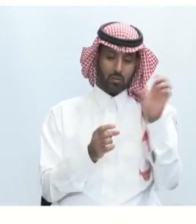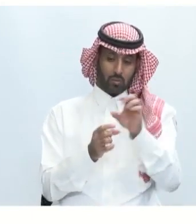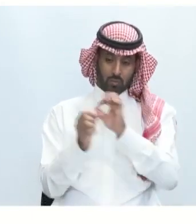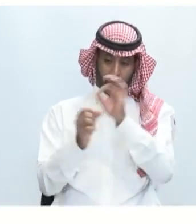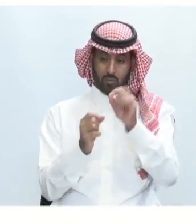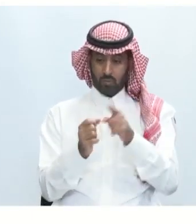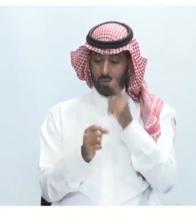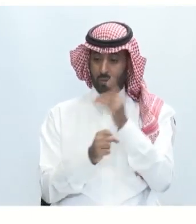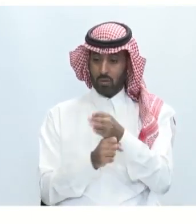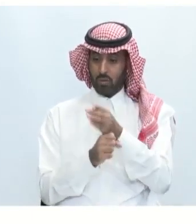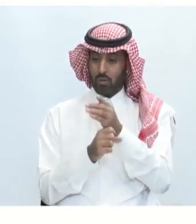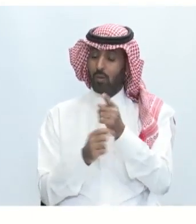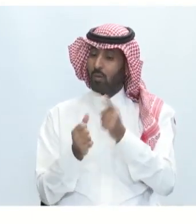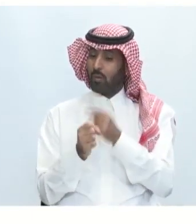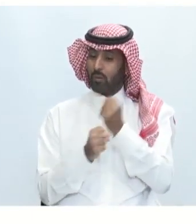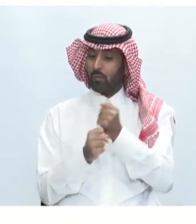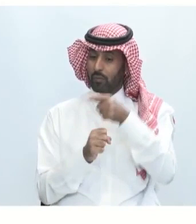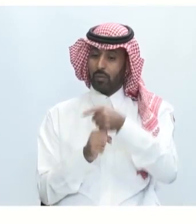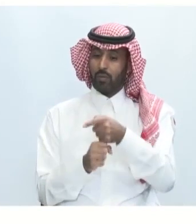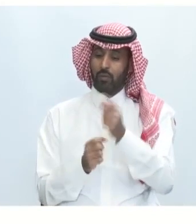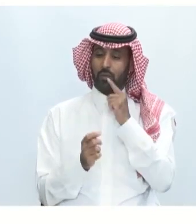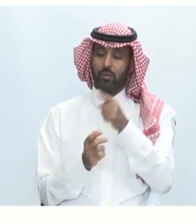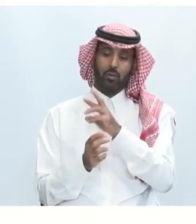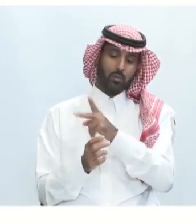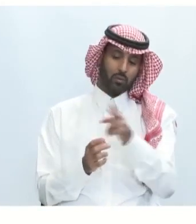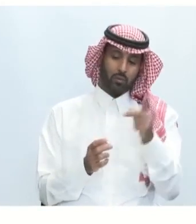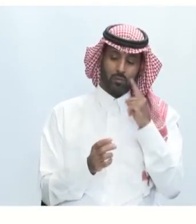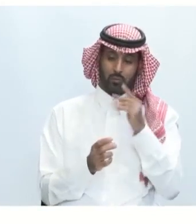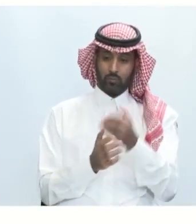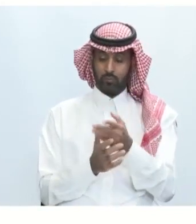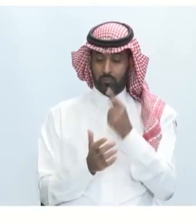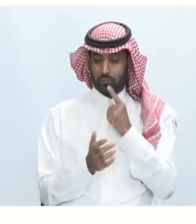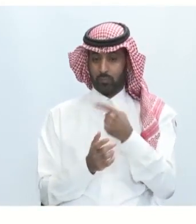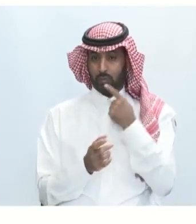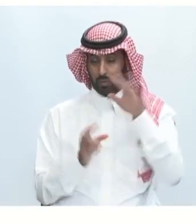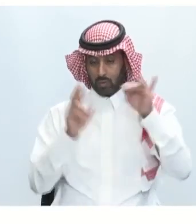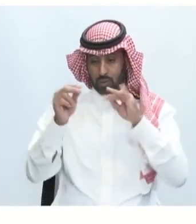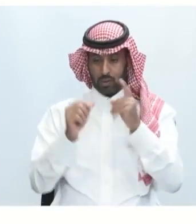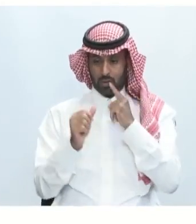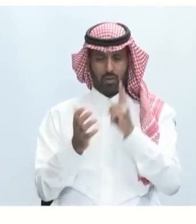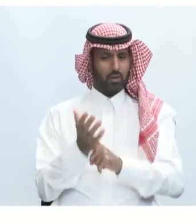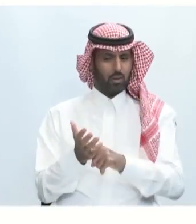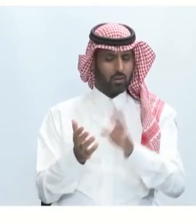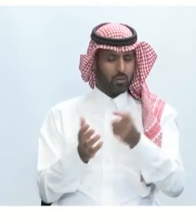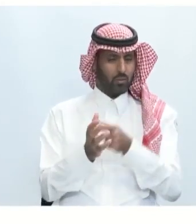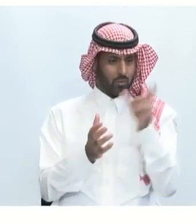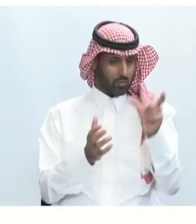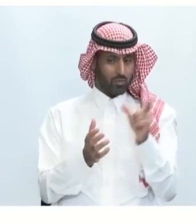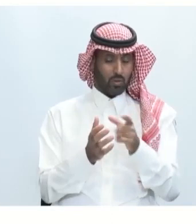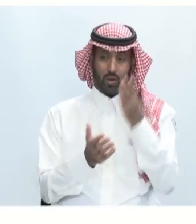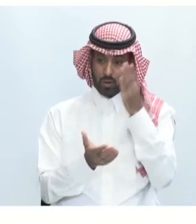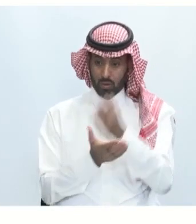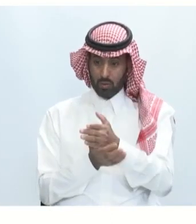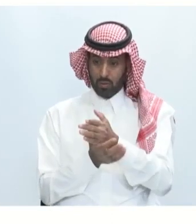create a direct and indirect object, use direct and indirect objects to complete stories, decide whether the words are direct